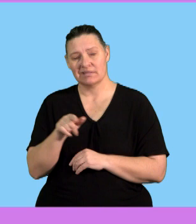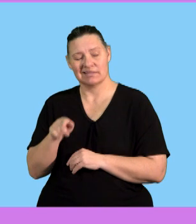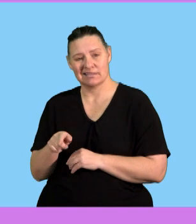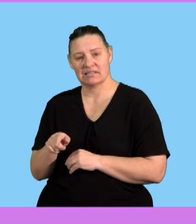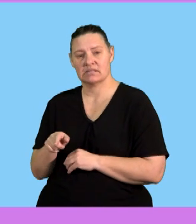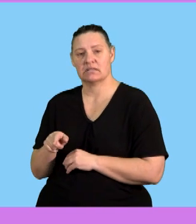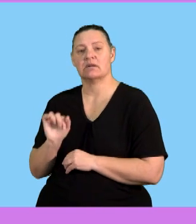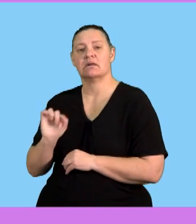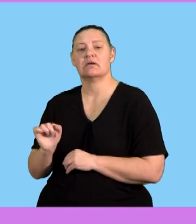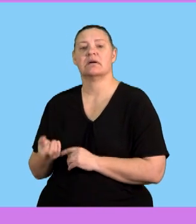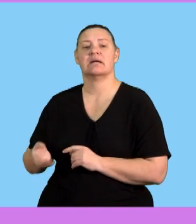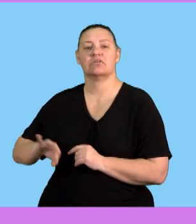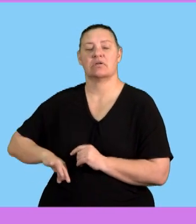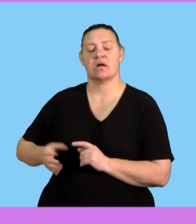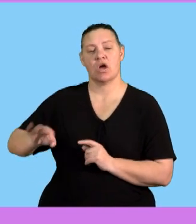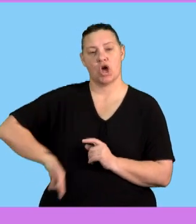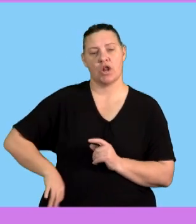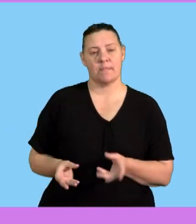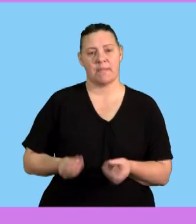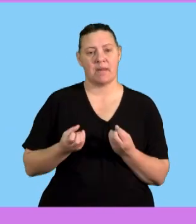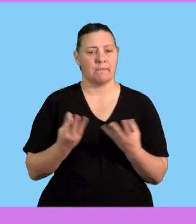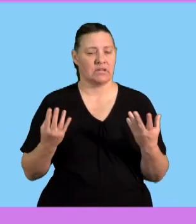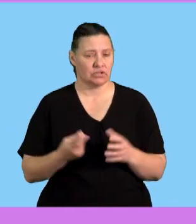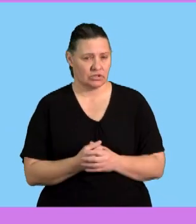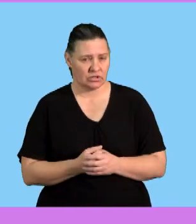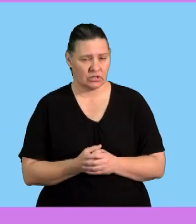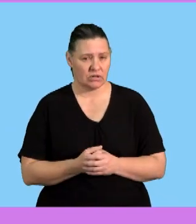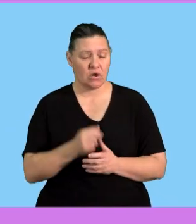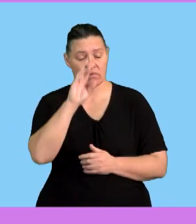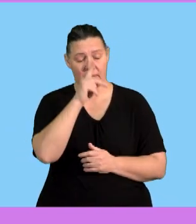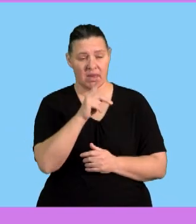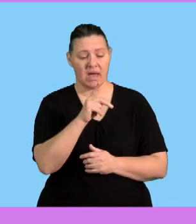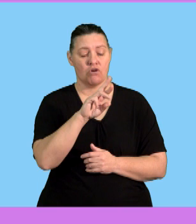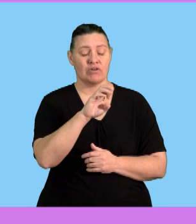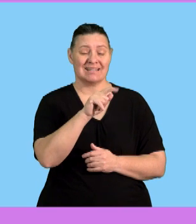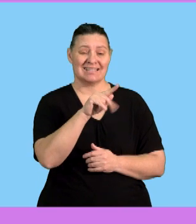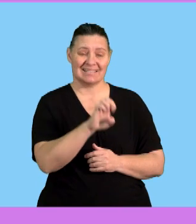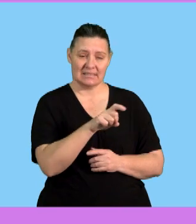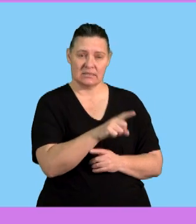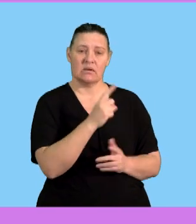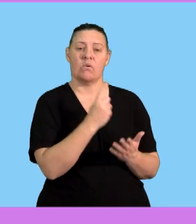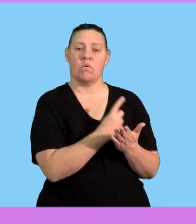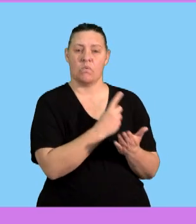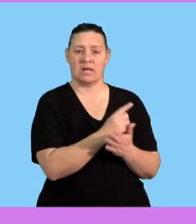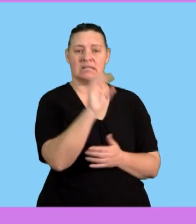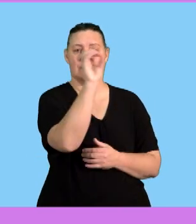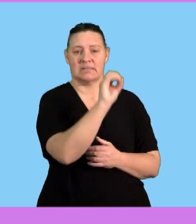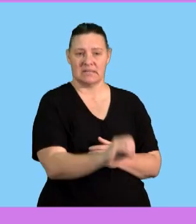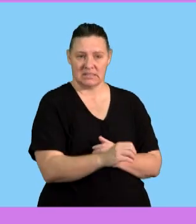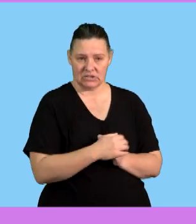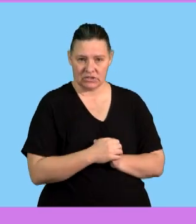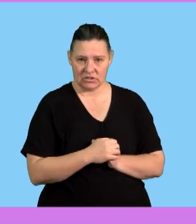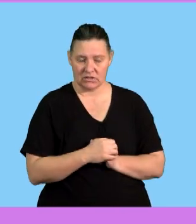what is his interest earned? Now guys, remember the interest rate is always a